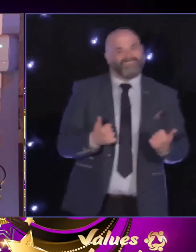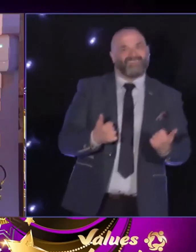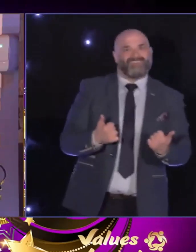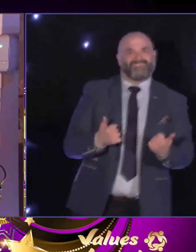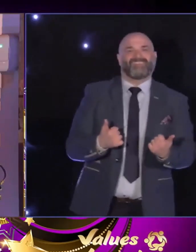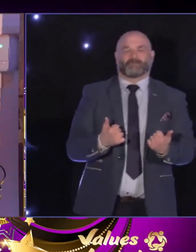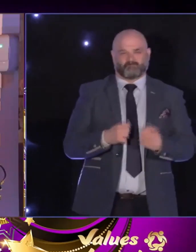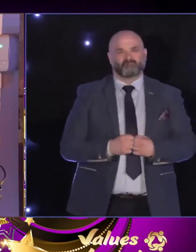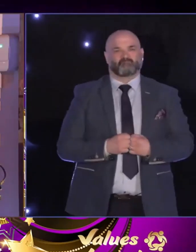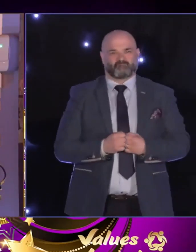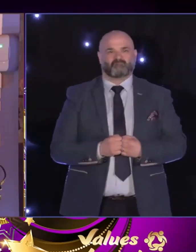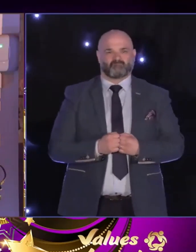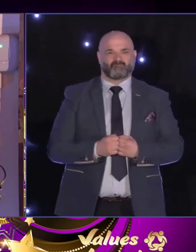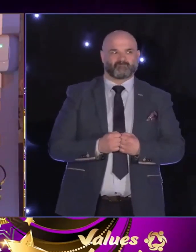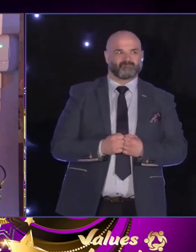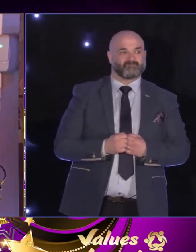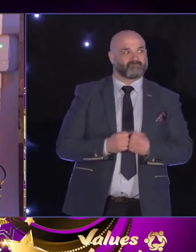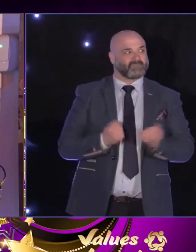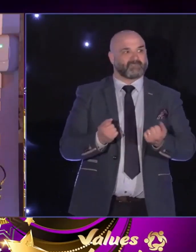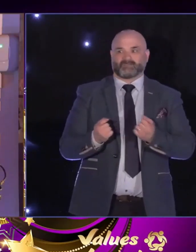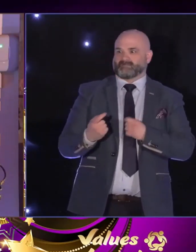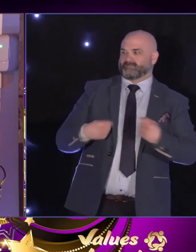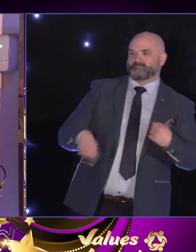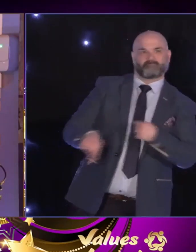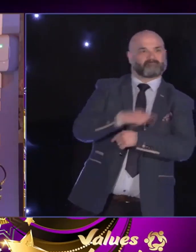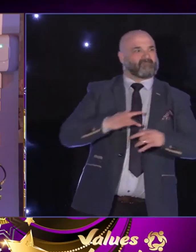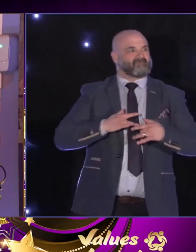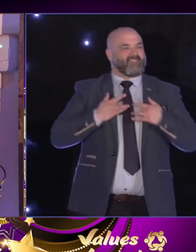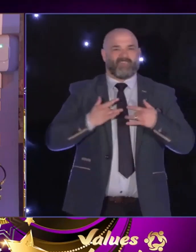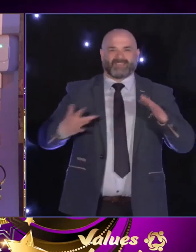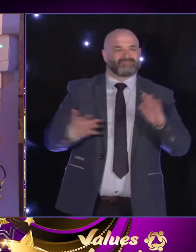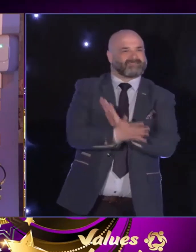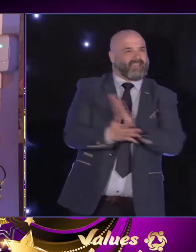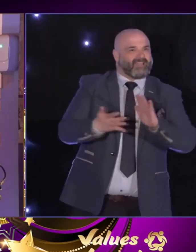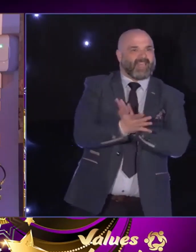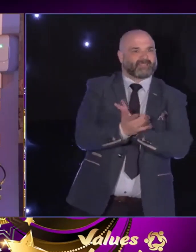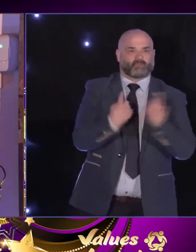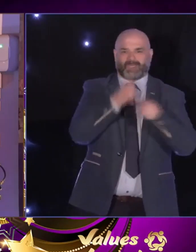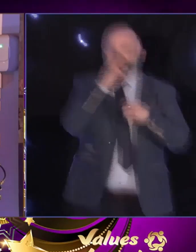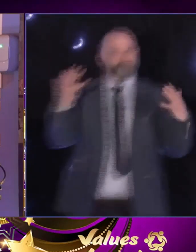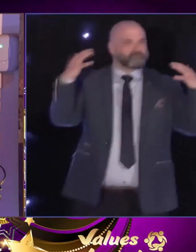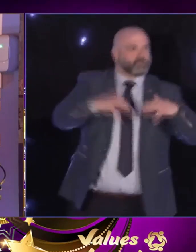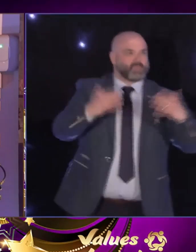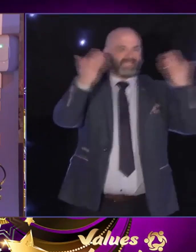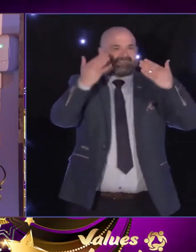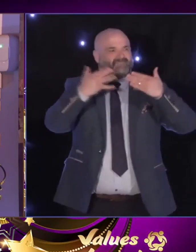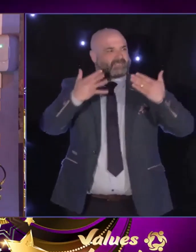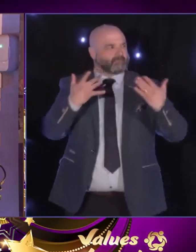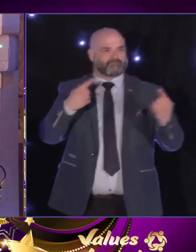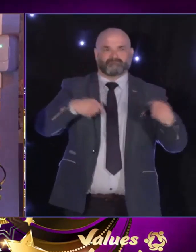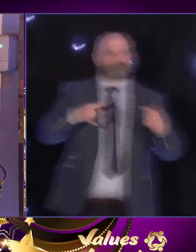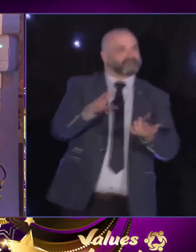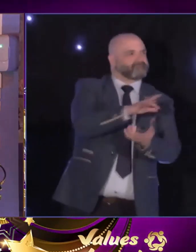be? And like Phil, like all of you, I'm just really delighted that we were able to be here tonight and to do this. It's fabulous